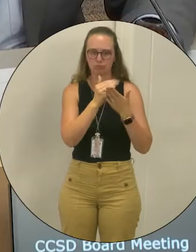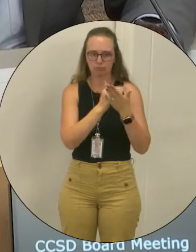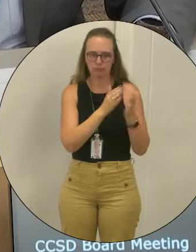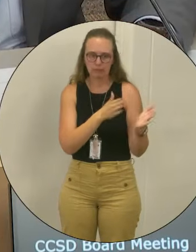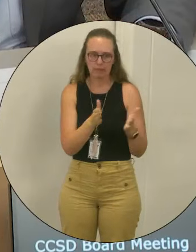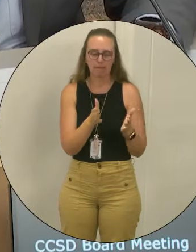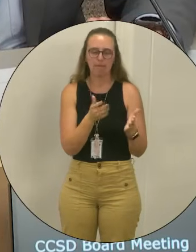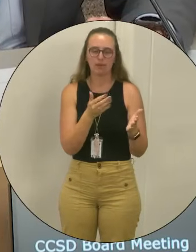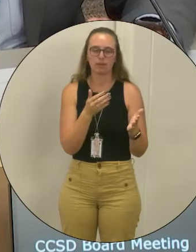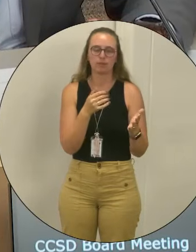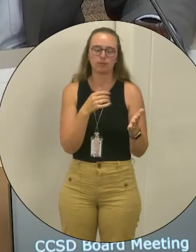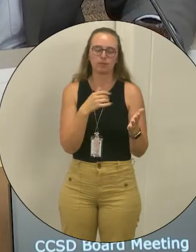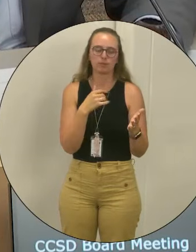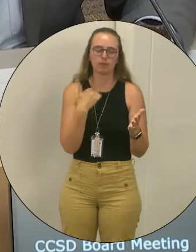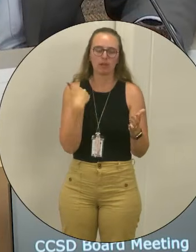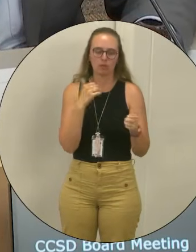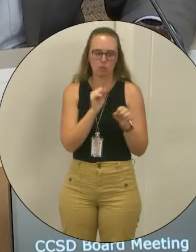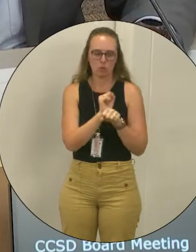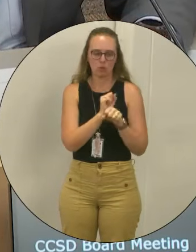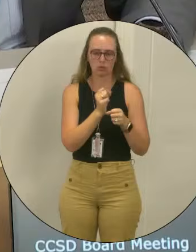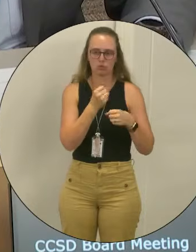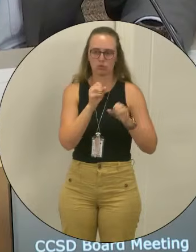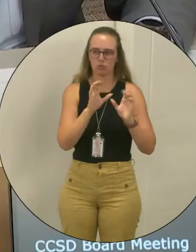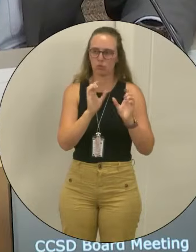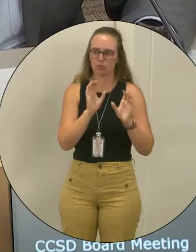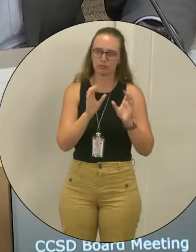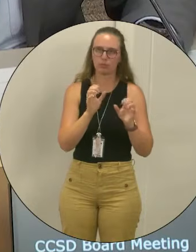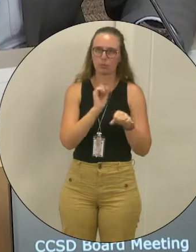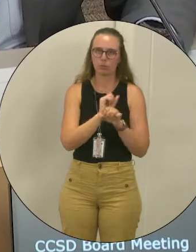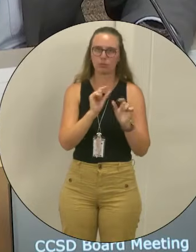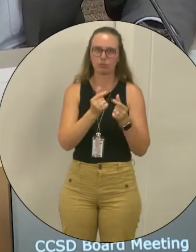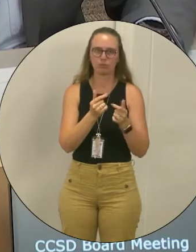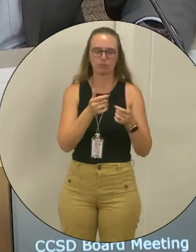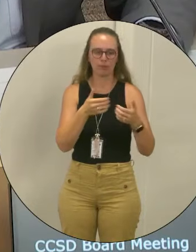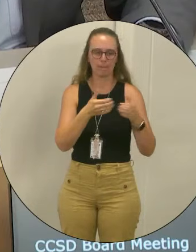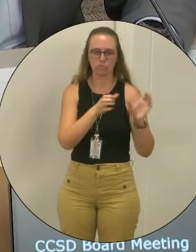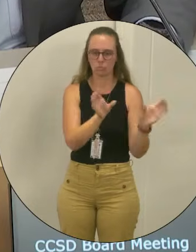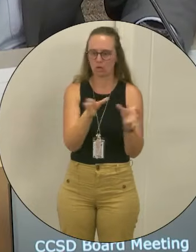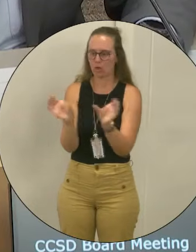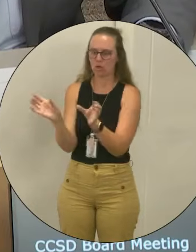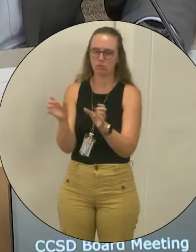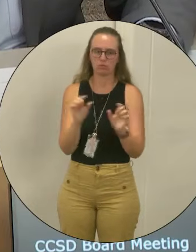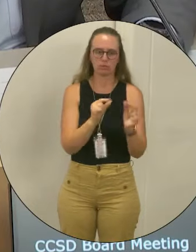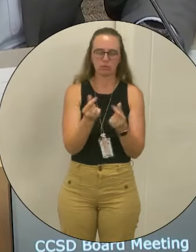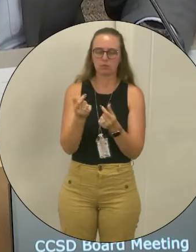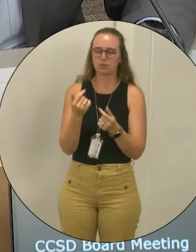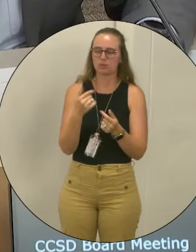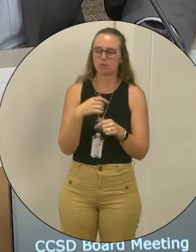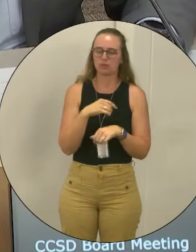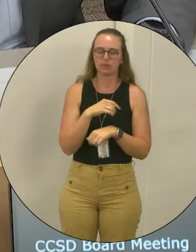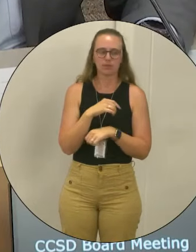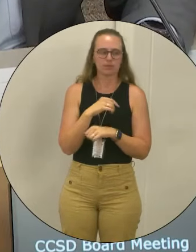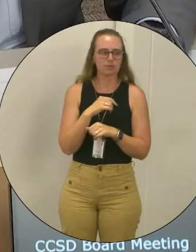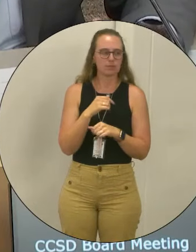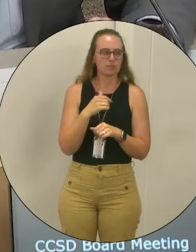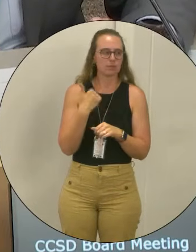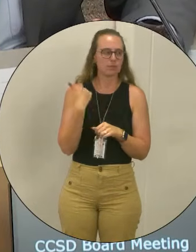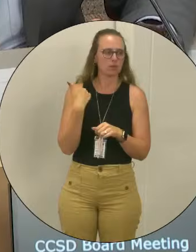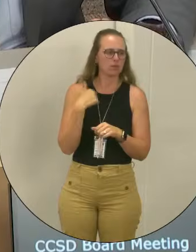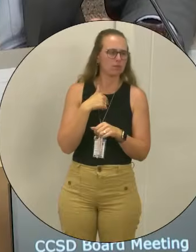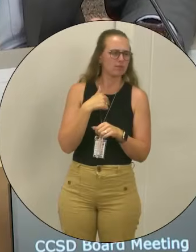items. We have work group breakout sessions, and through the Office of Safe for Respectful Learning Environments and Opportunities,